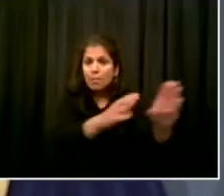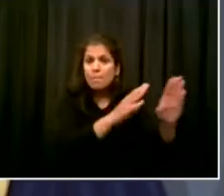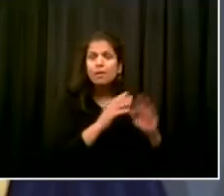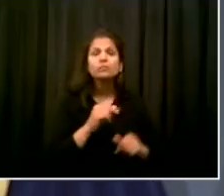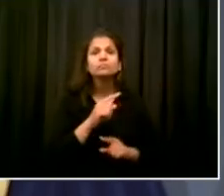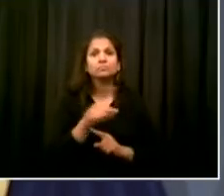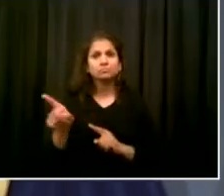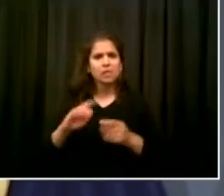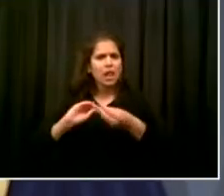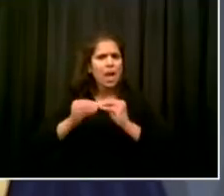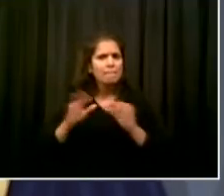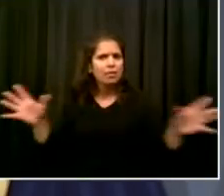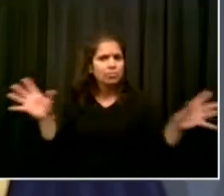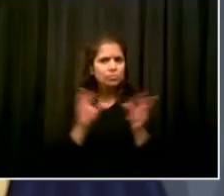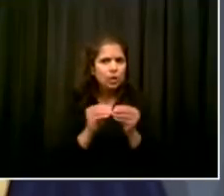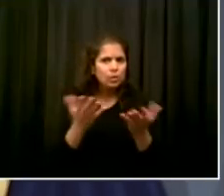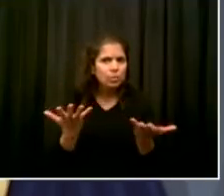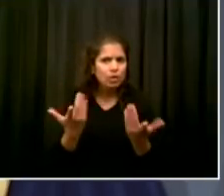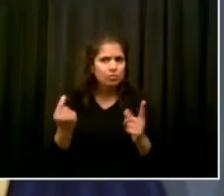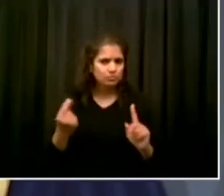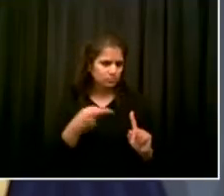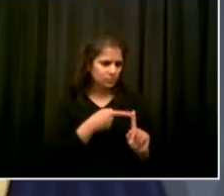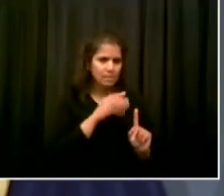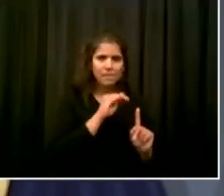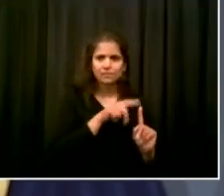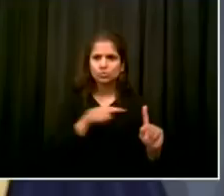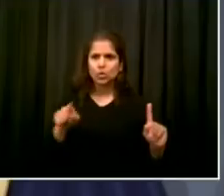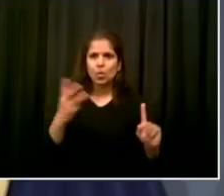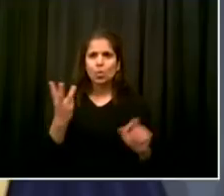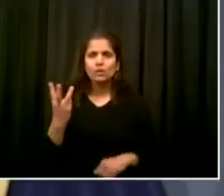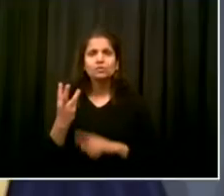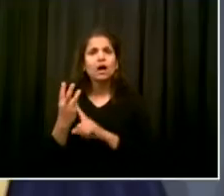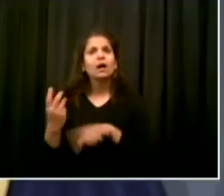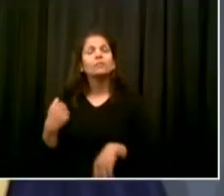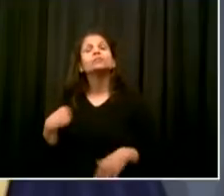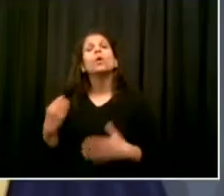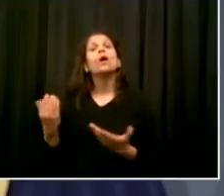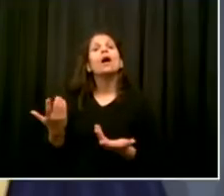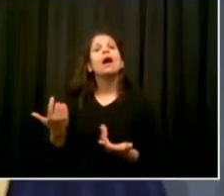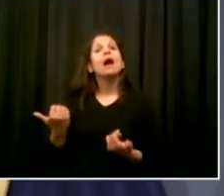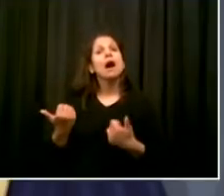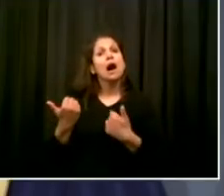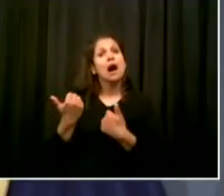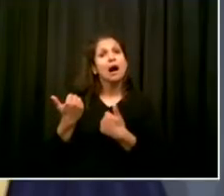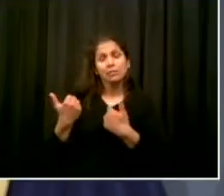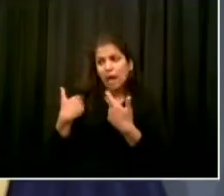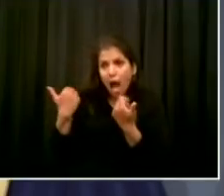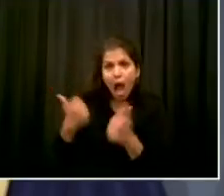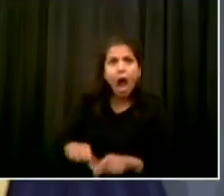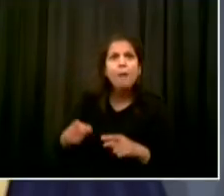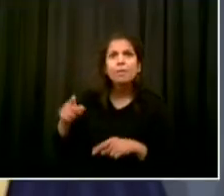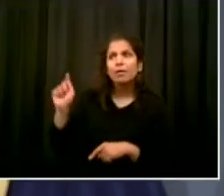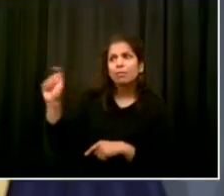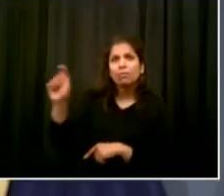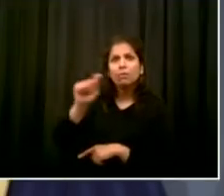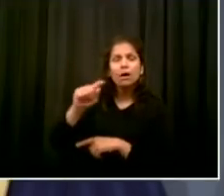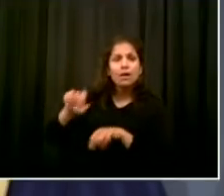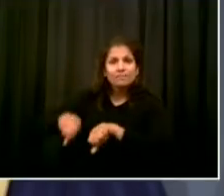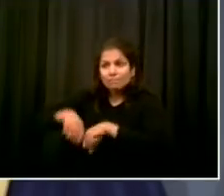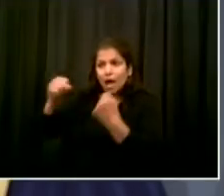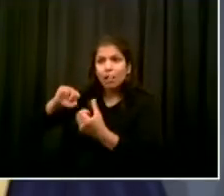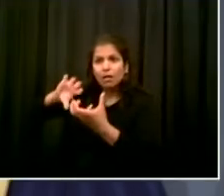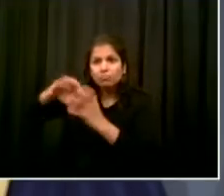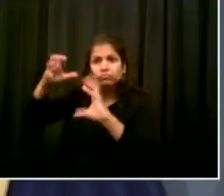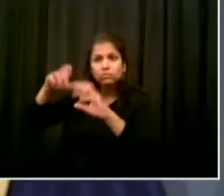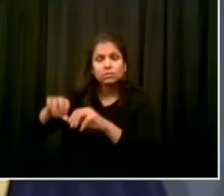you've seen? Okay, that's a lot of questions, Aaron. Hold on, let me take the broad point. Vicky Bean's on the line